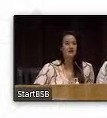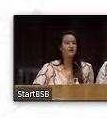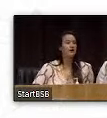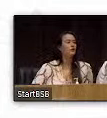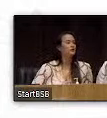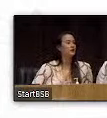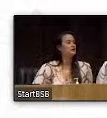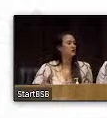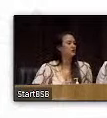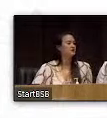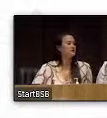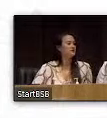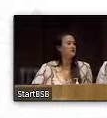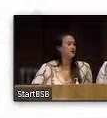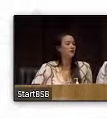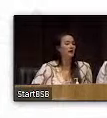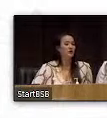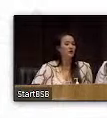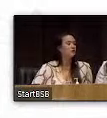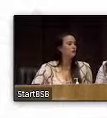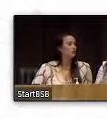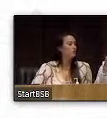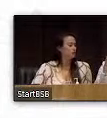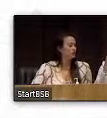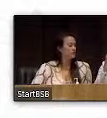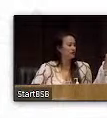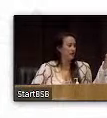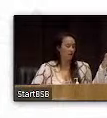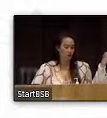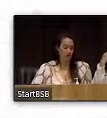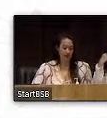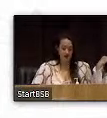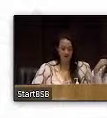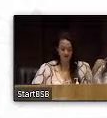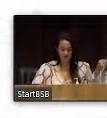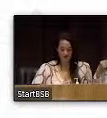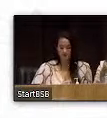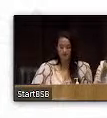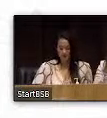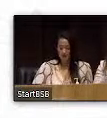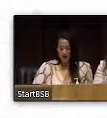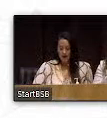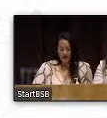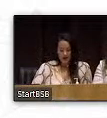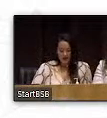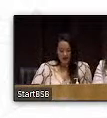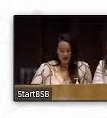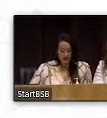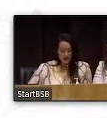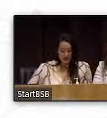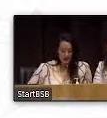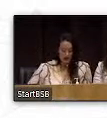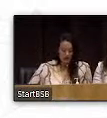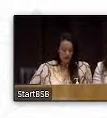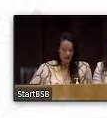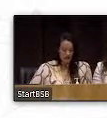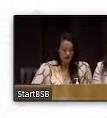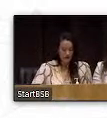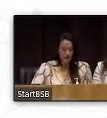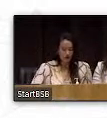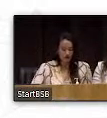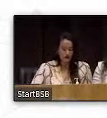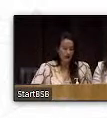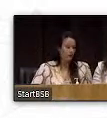or from thoracic surgery. So we had to transfer that patient to another hospital.